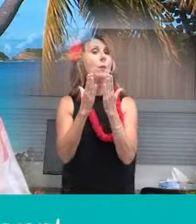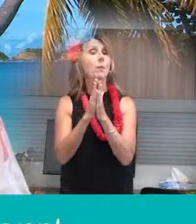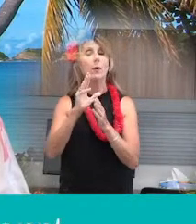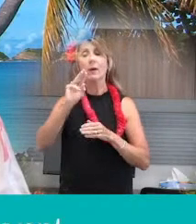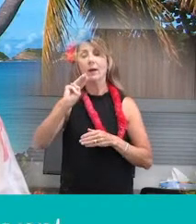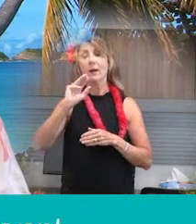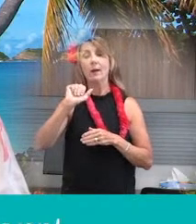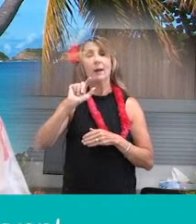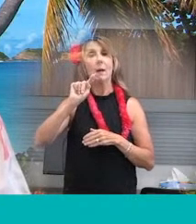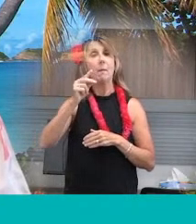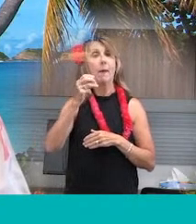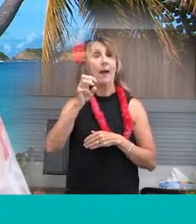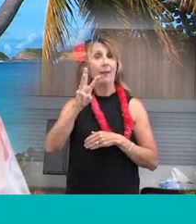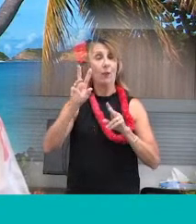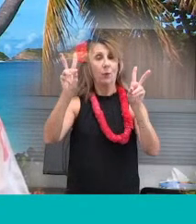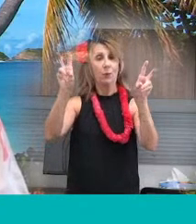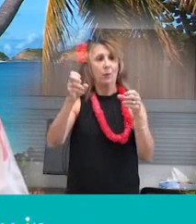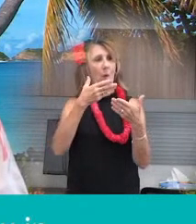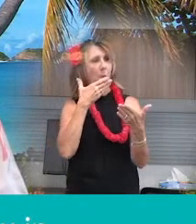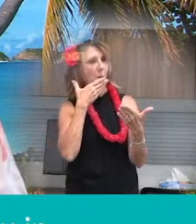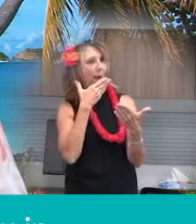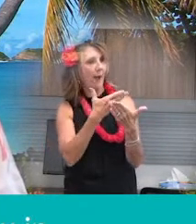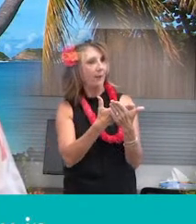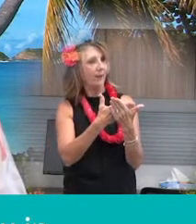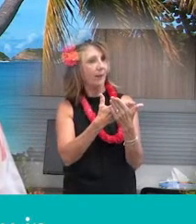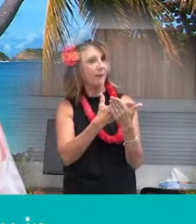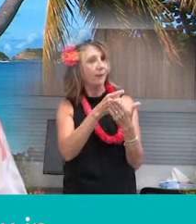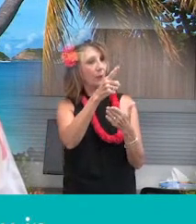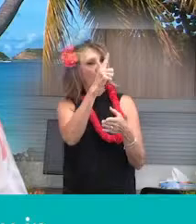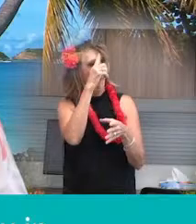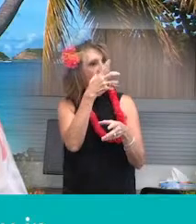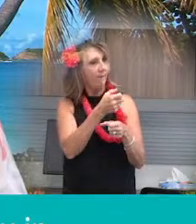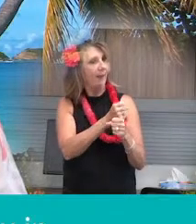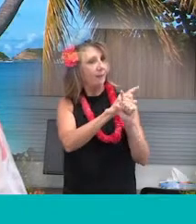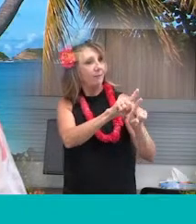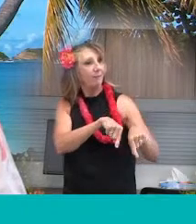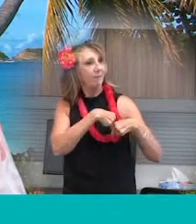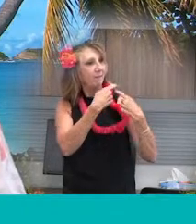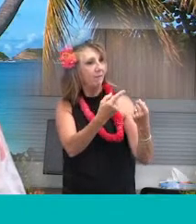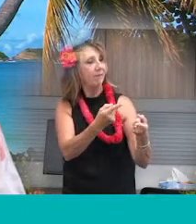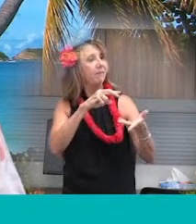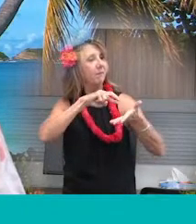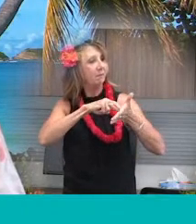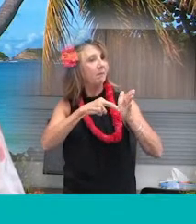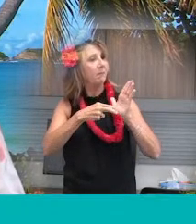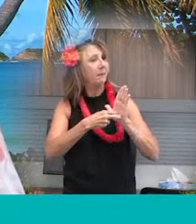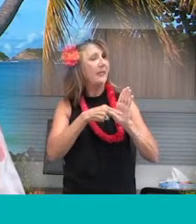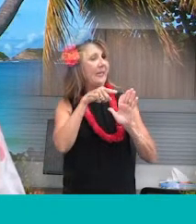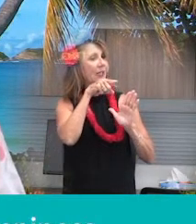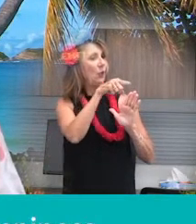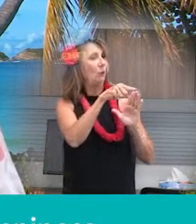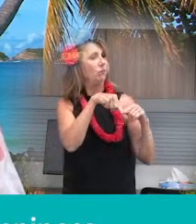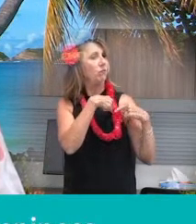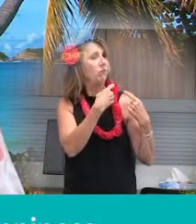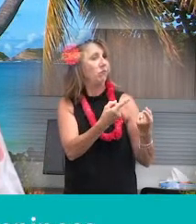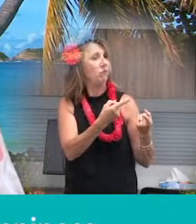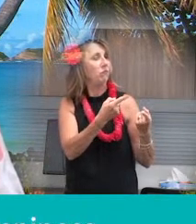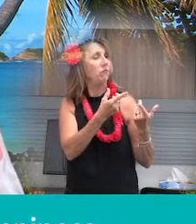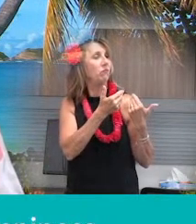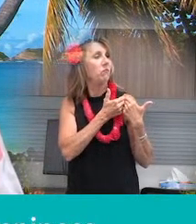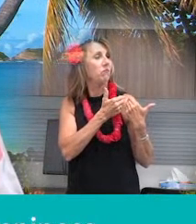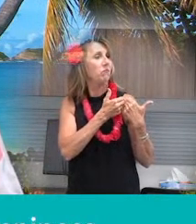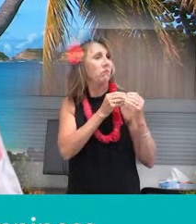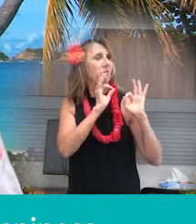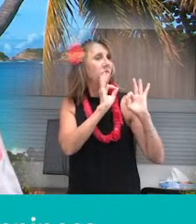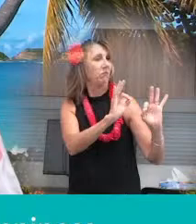and faithful servant. You've been faithful with a few things. I will put you in charge of many things. Come and share